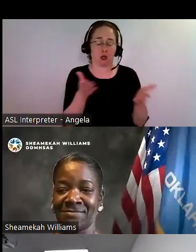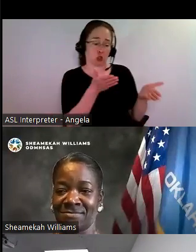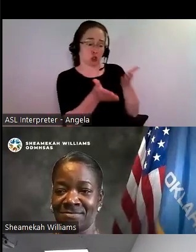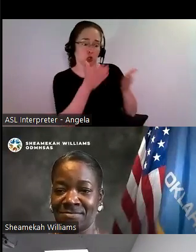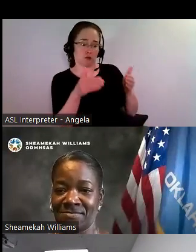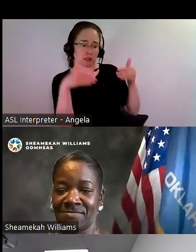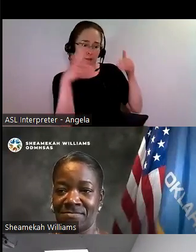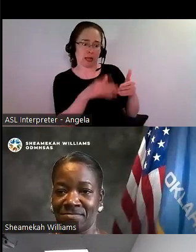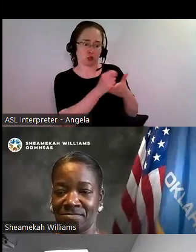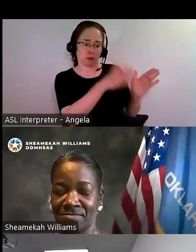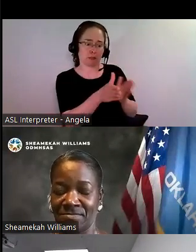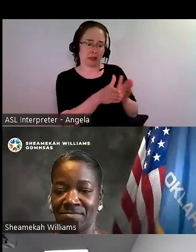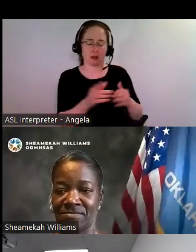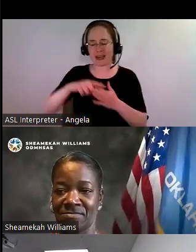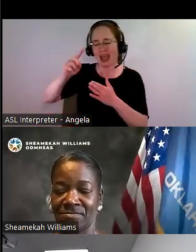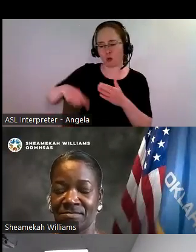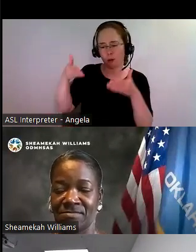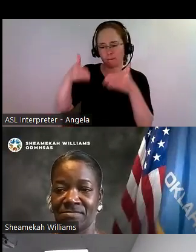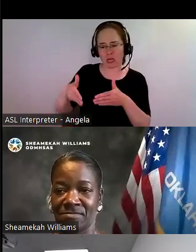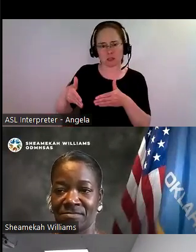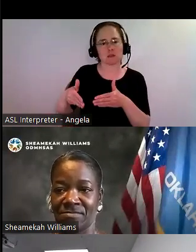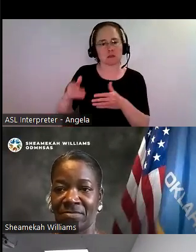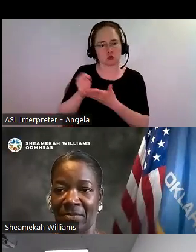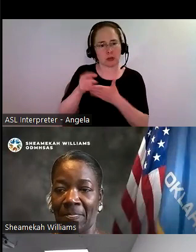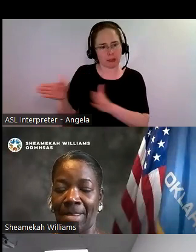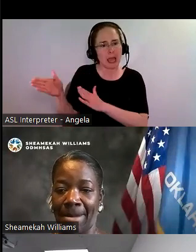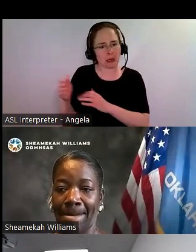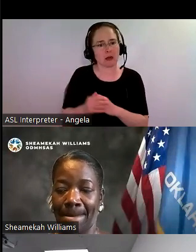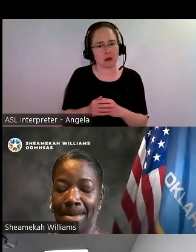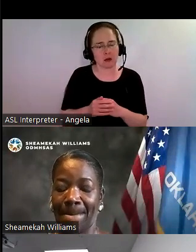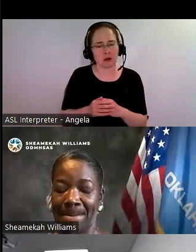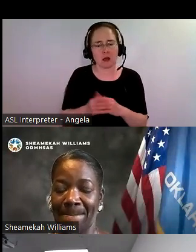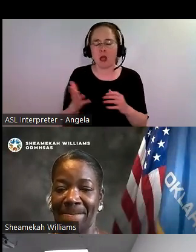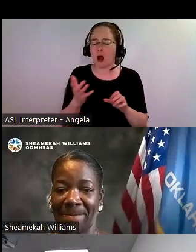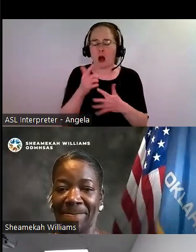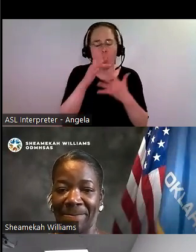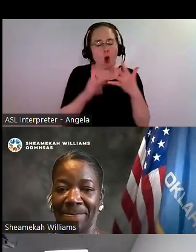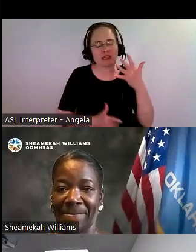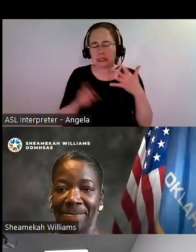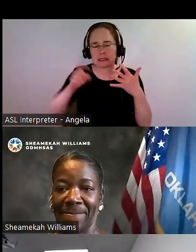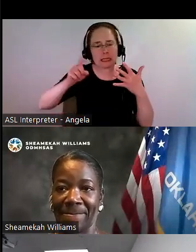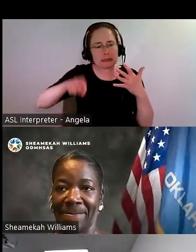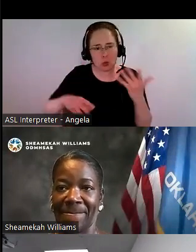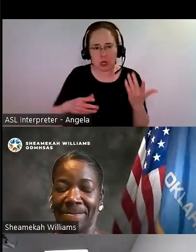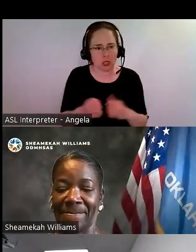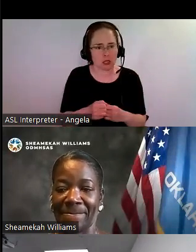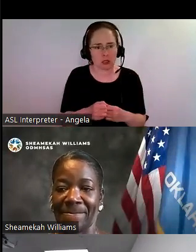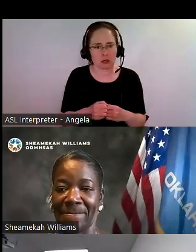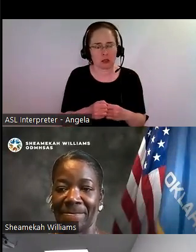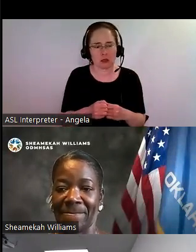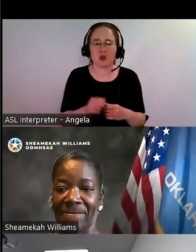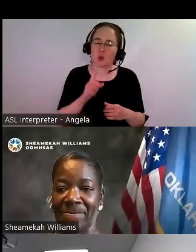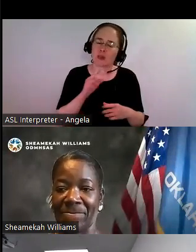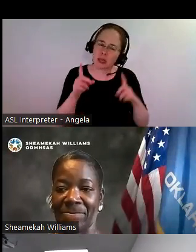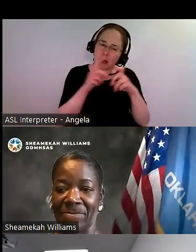service-based treatment plan to an outcome-based treatment plan. And so all these things were necessary, and I can't, it's